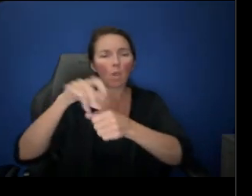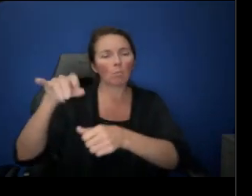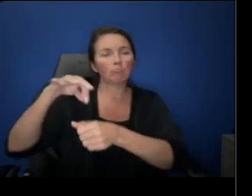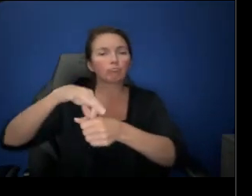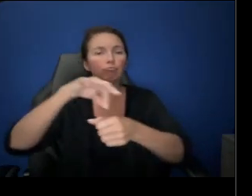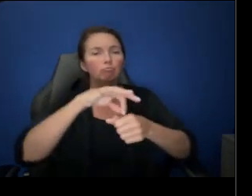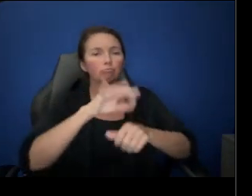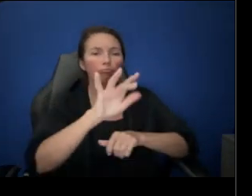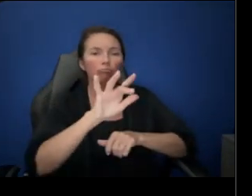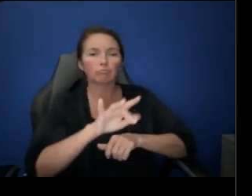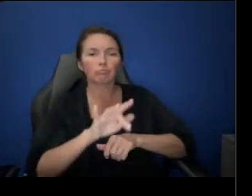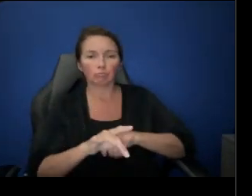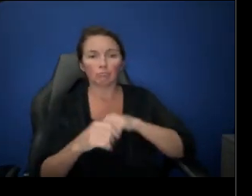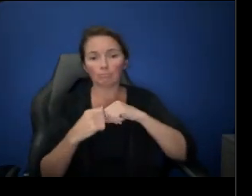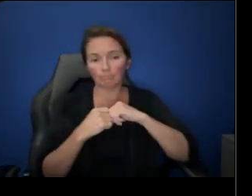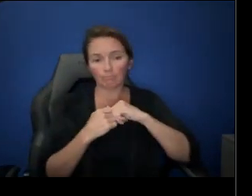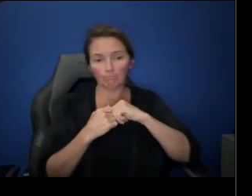When